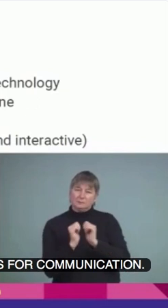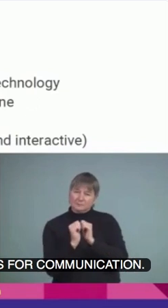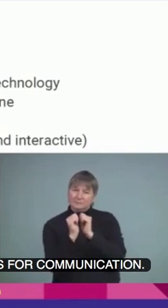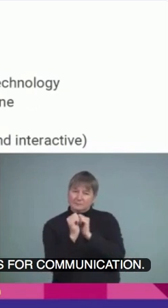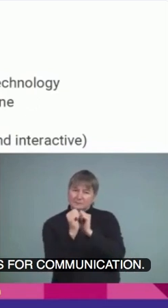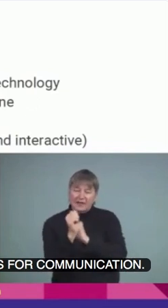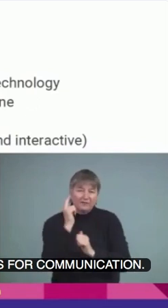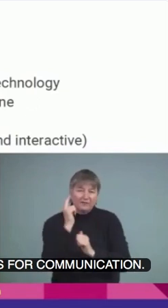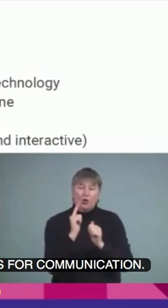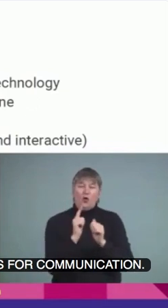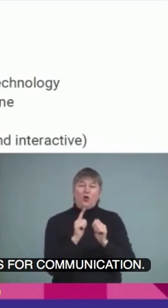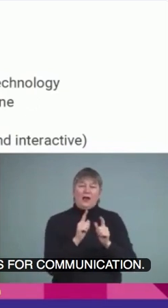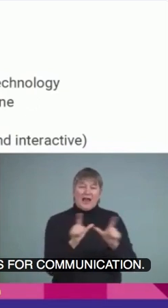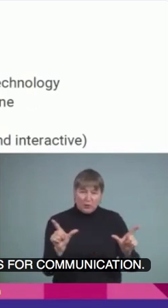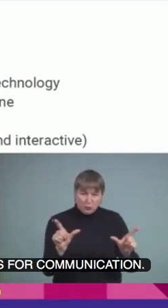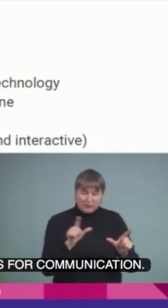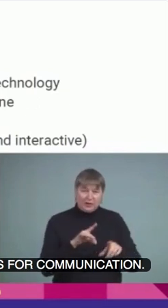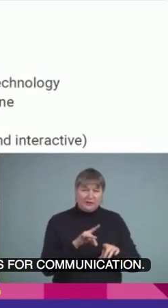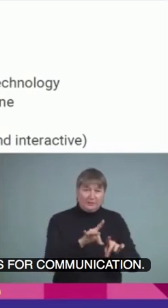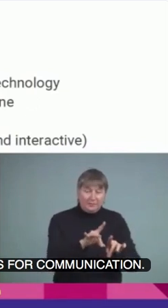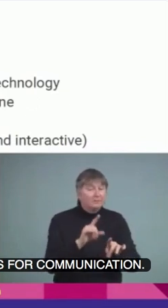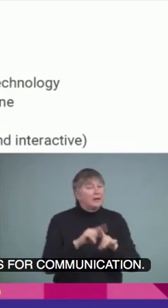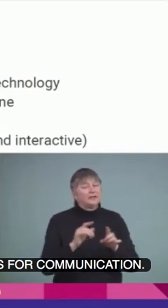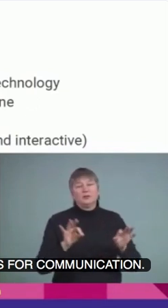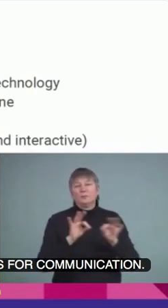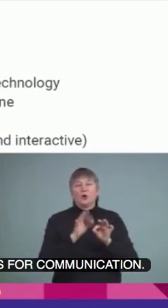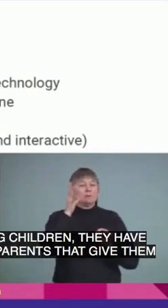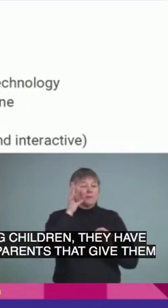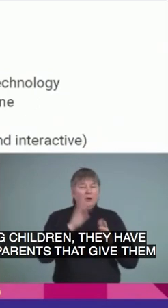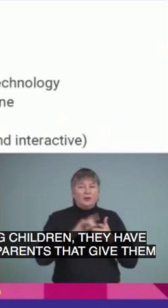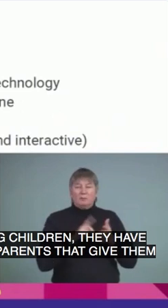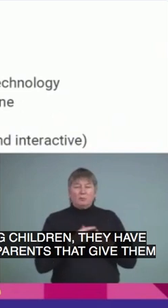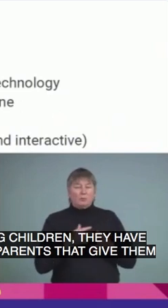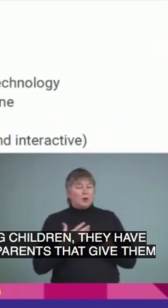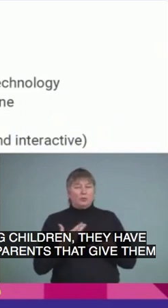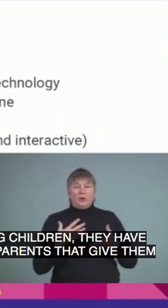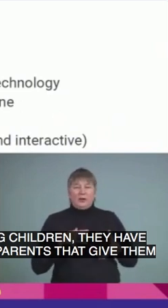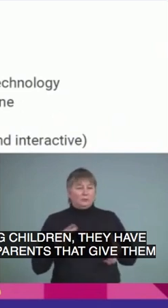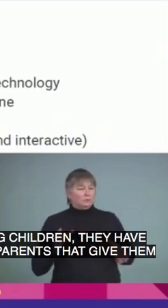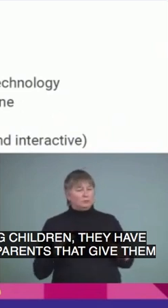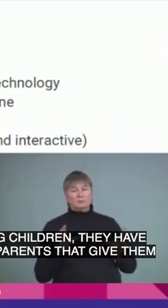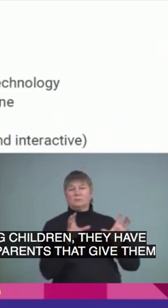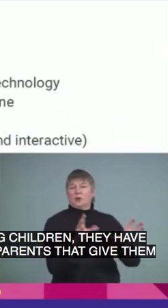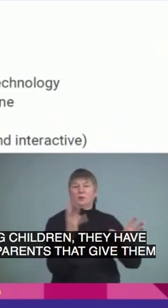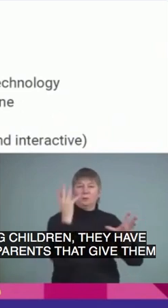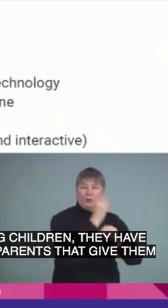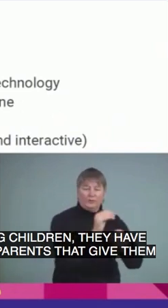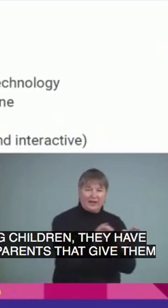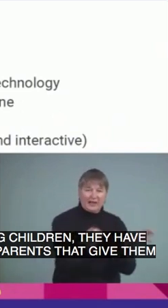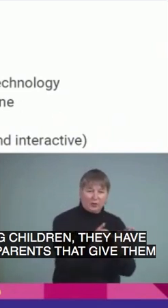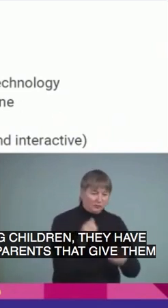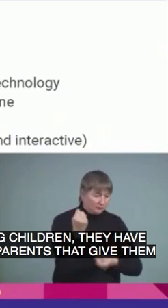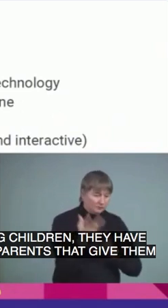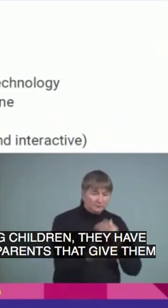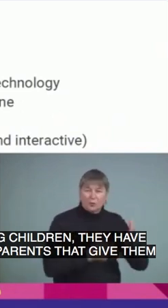But only parents that give them a rich language environment at home is the key. Regardless of the means of